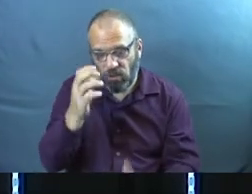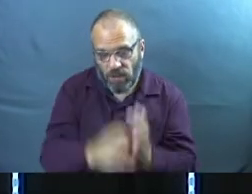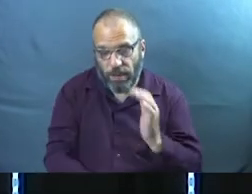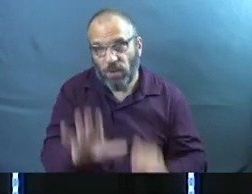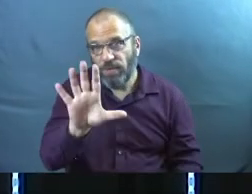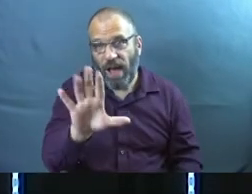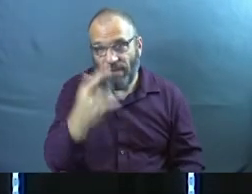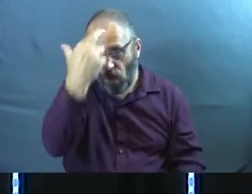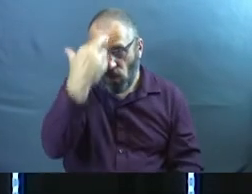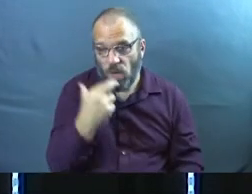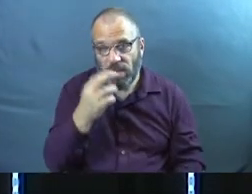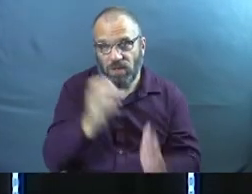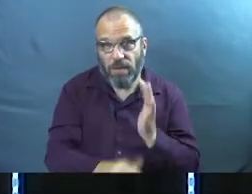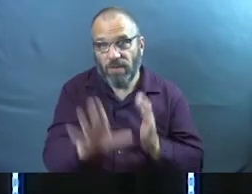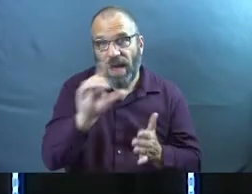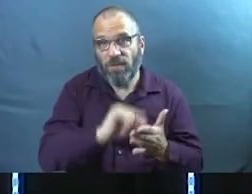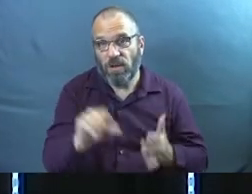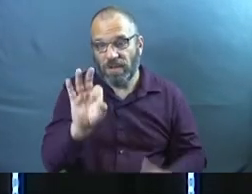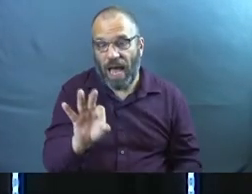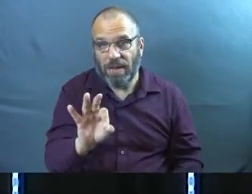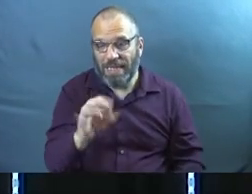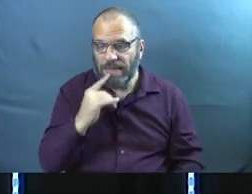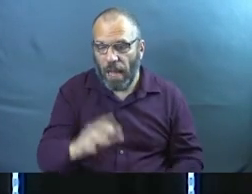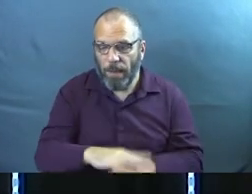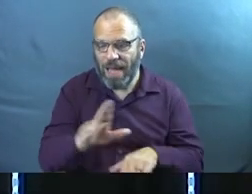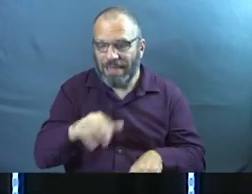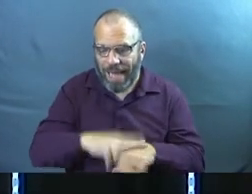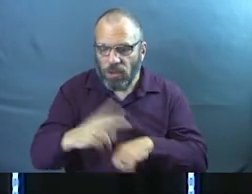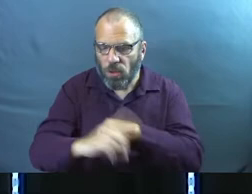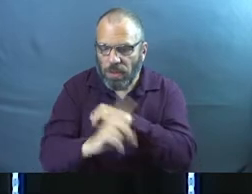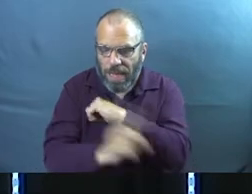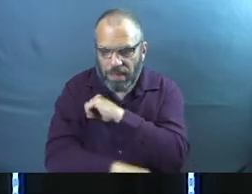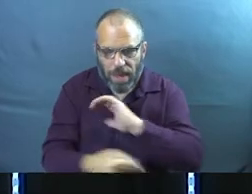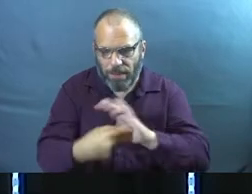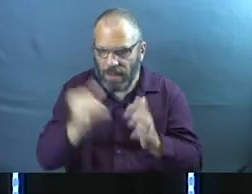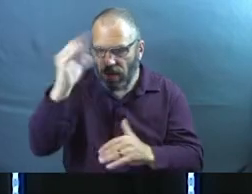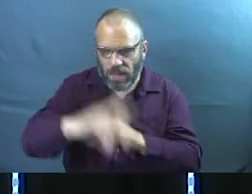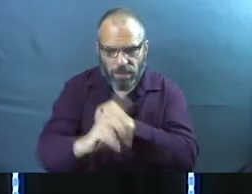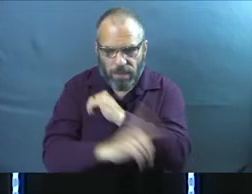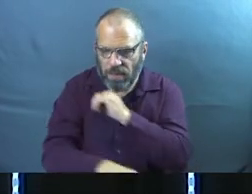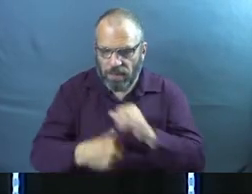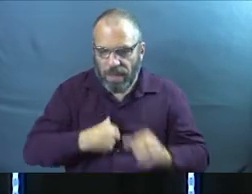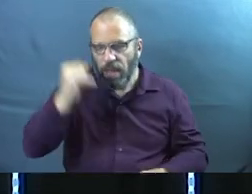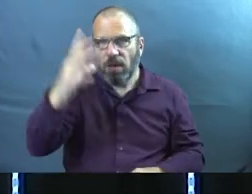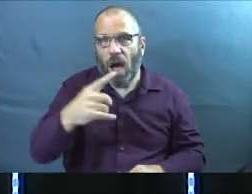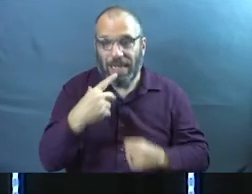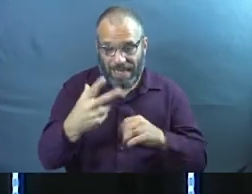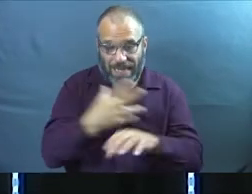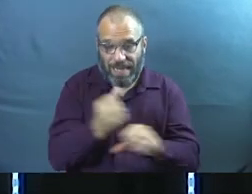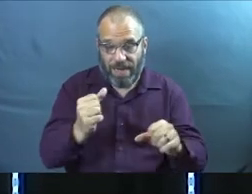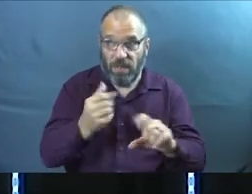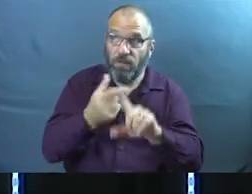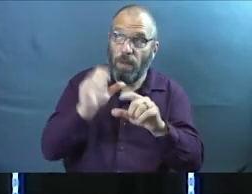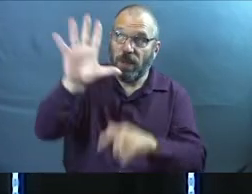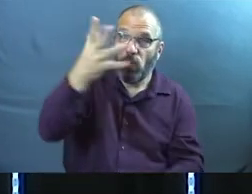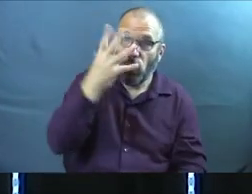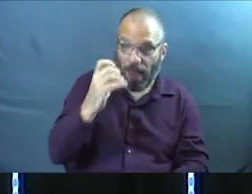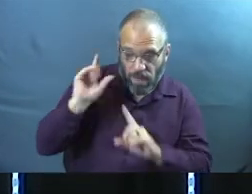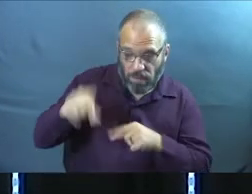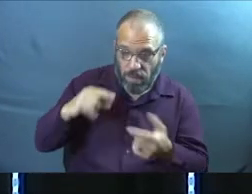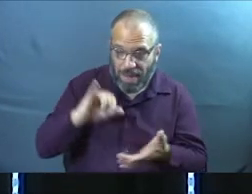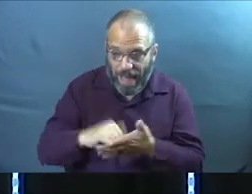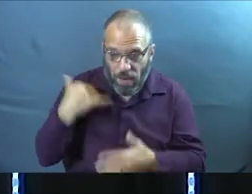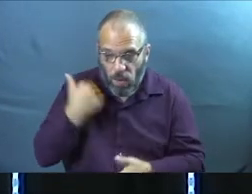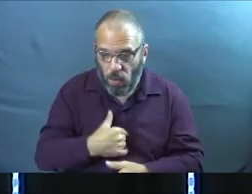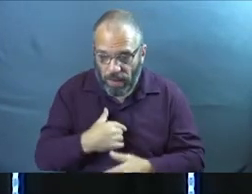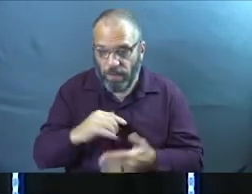Romans 5, verse 9, talks about natural consequences don't mean God is punishing you. God saves us from his wrath. Since therefore